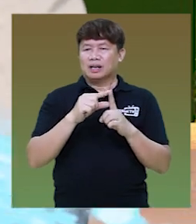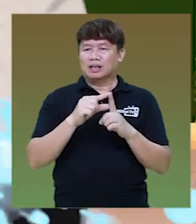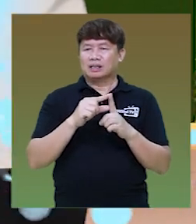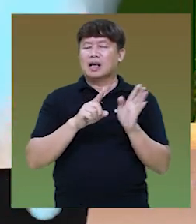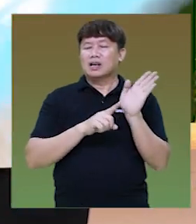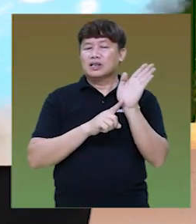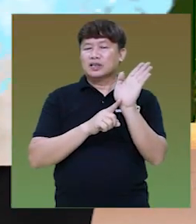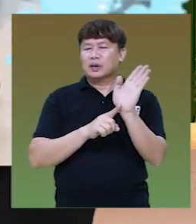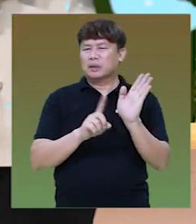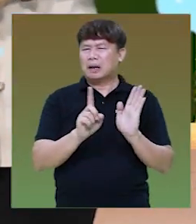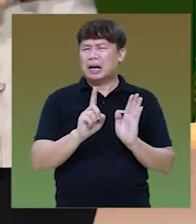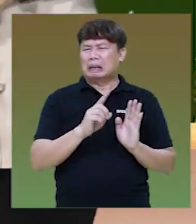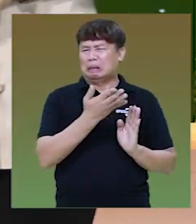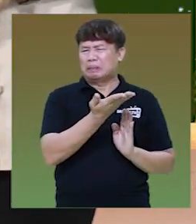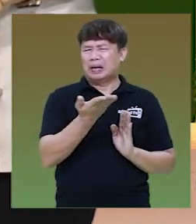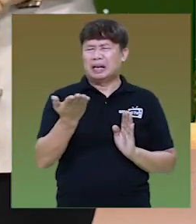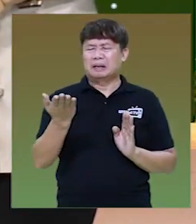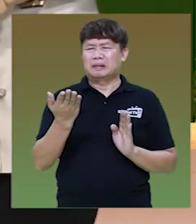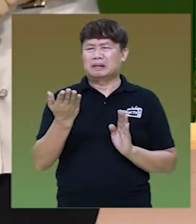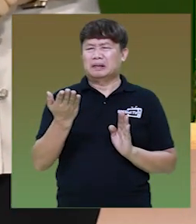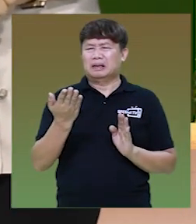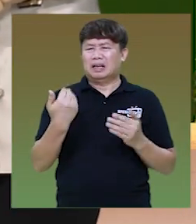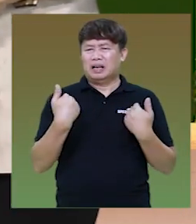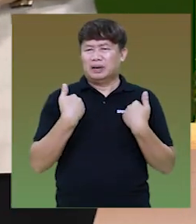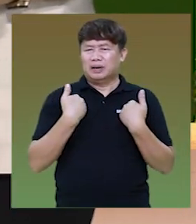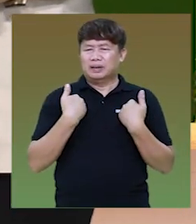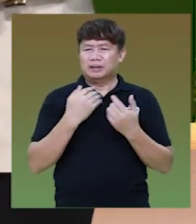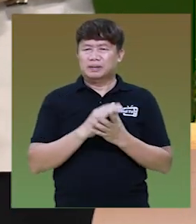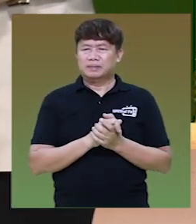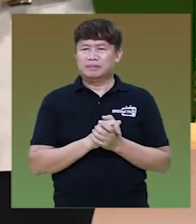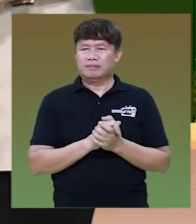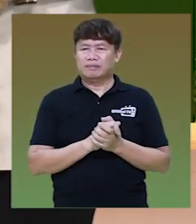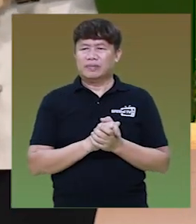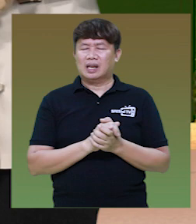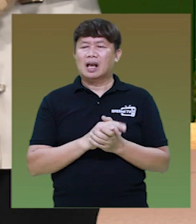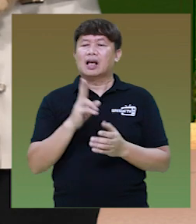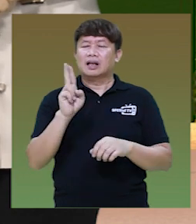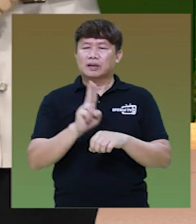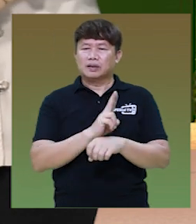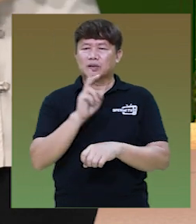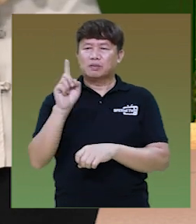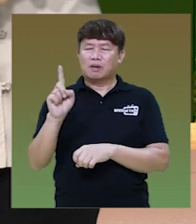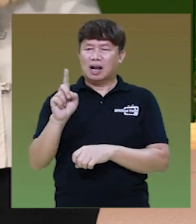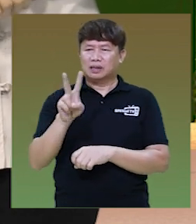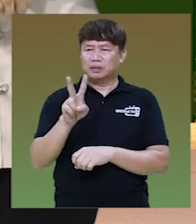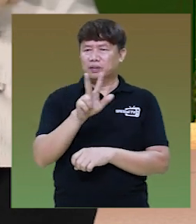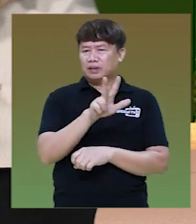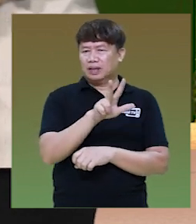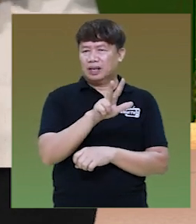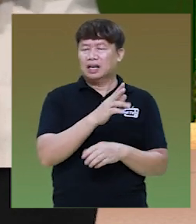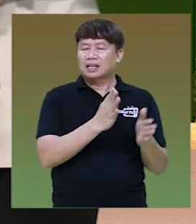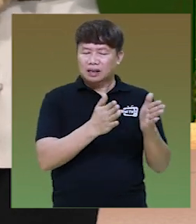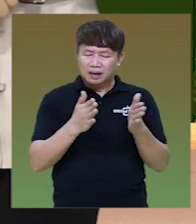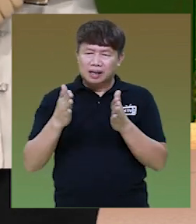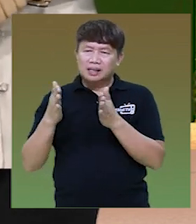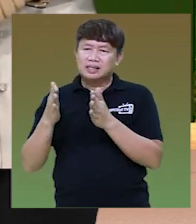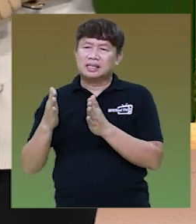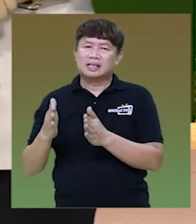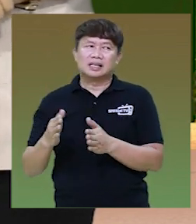you've got. Use numbers 1, 2, and 3 in arranging the